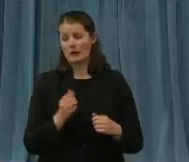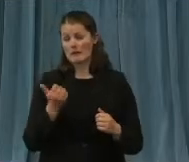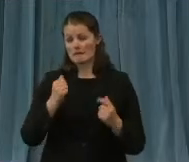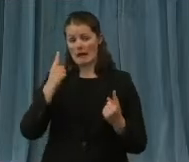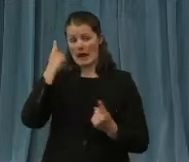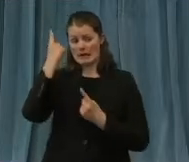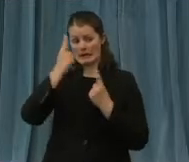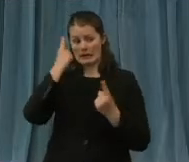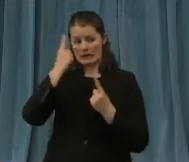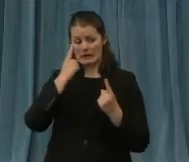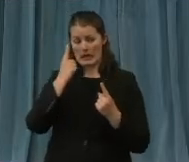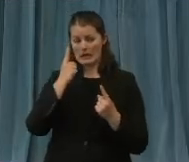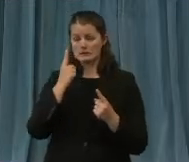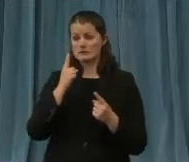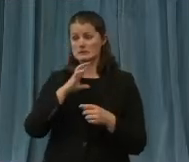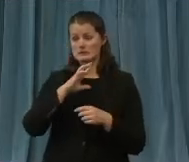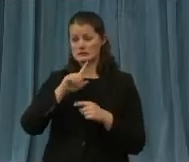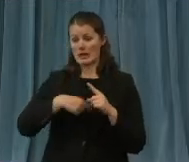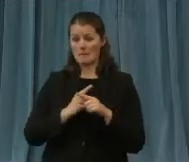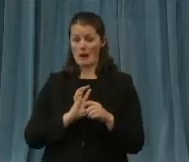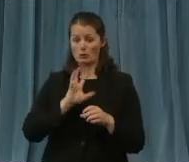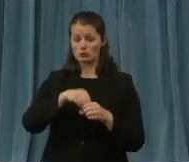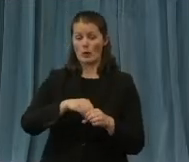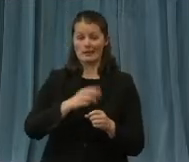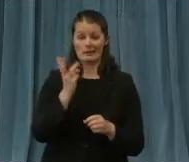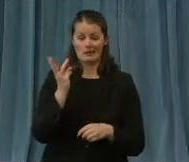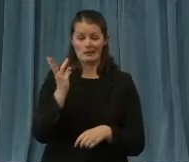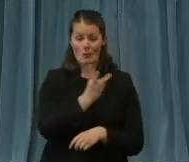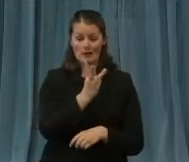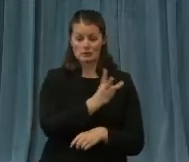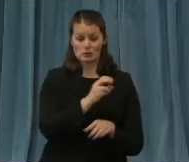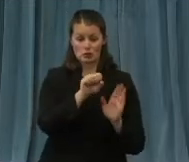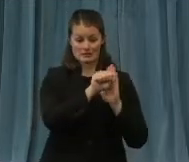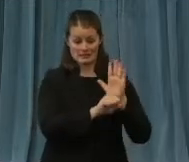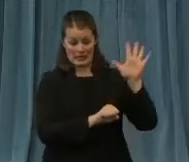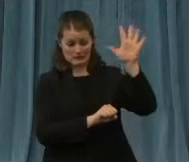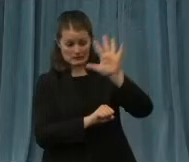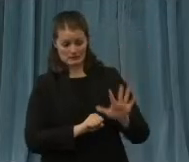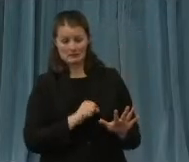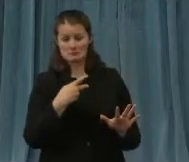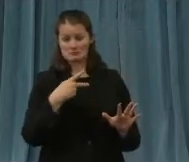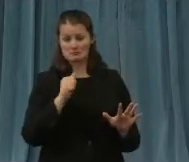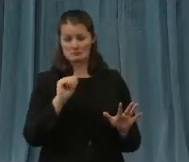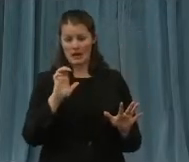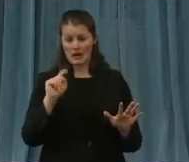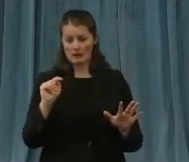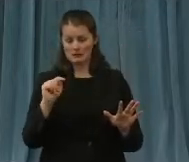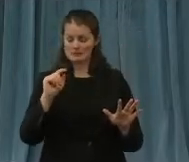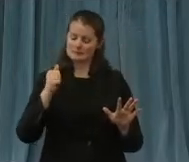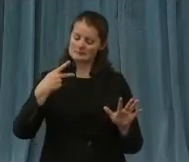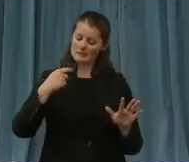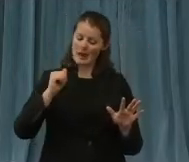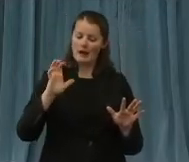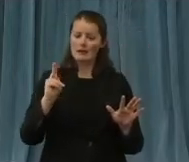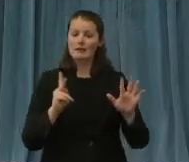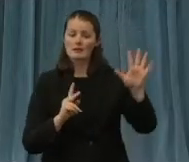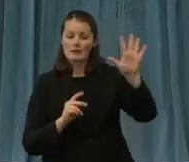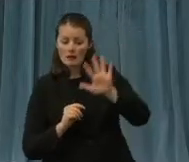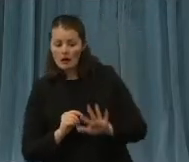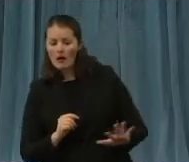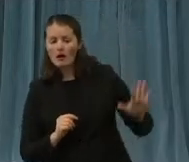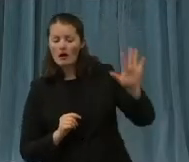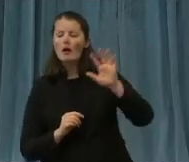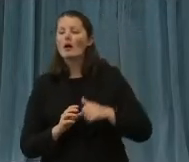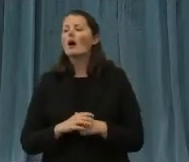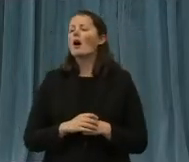in constant discussion. Those governors are all friends of mine. We deal with a lot of stuff, both in the DGA and the Western Governors Association,